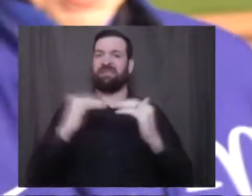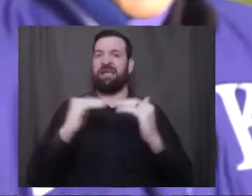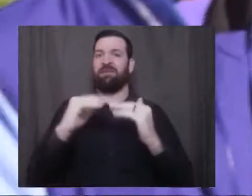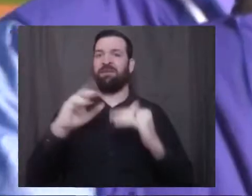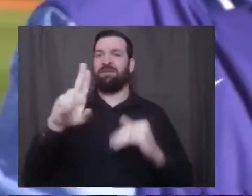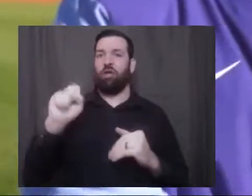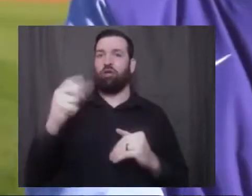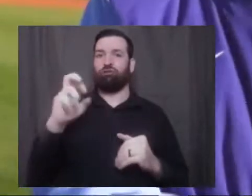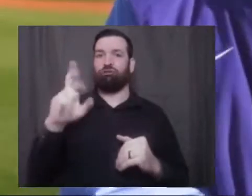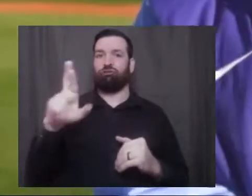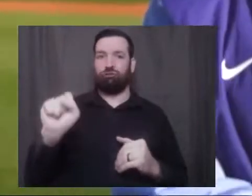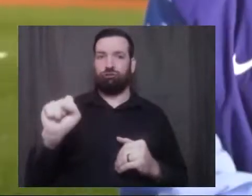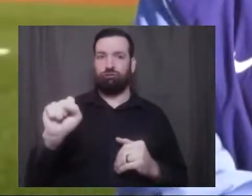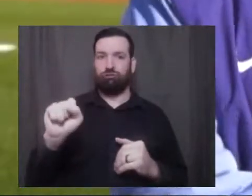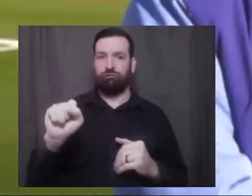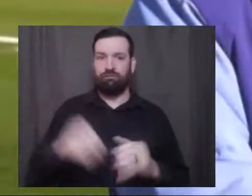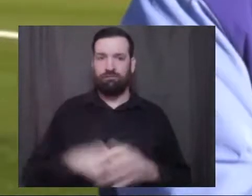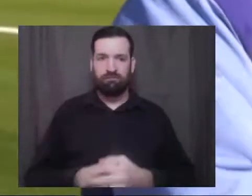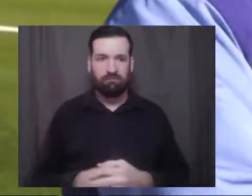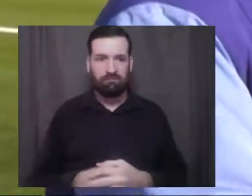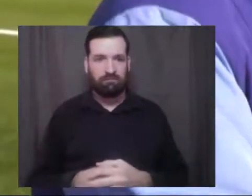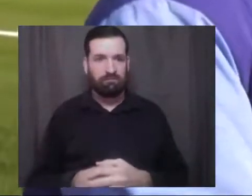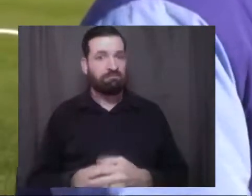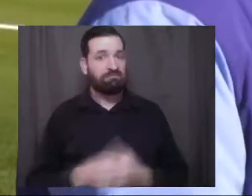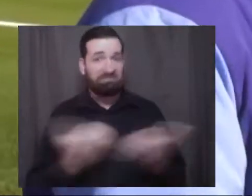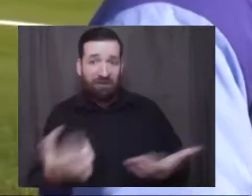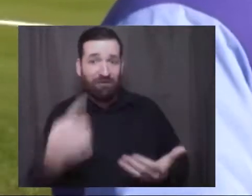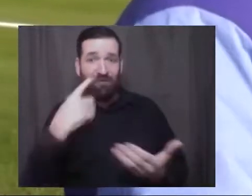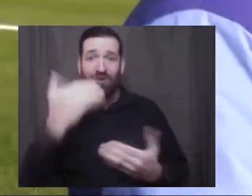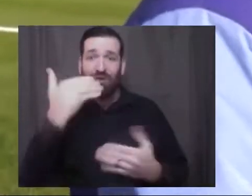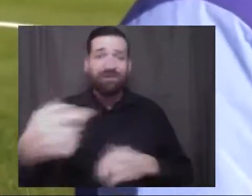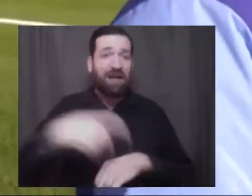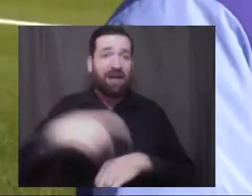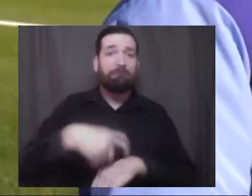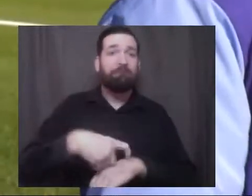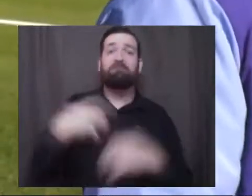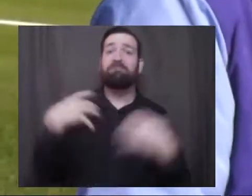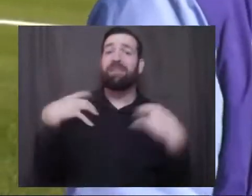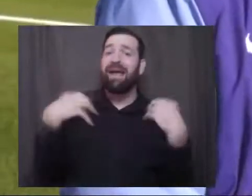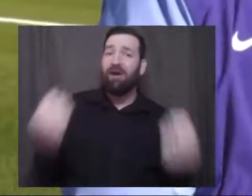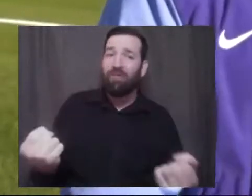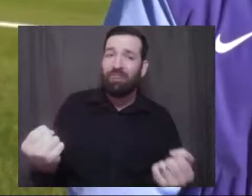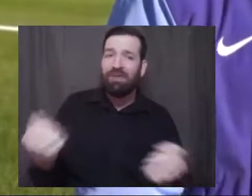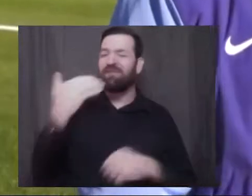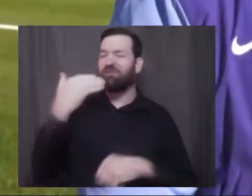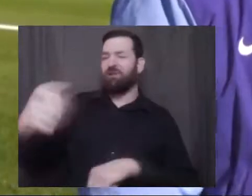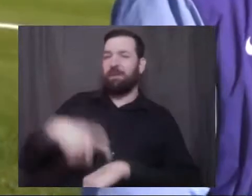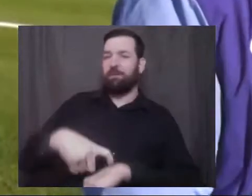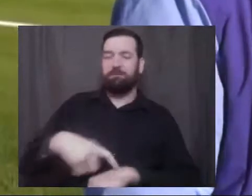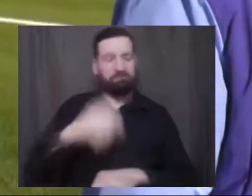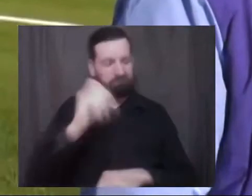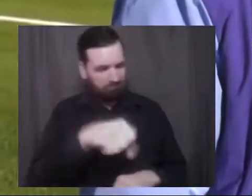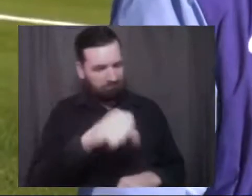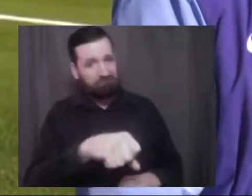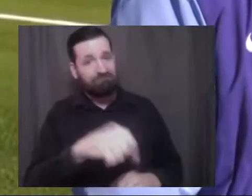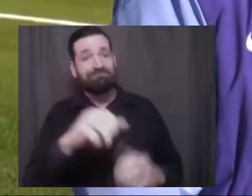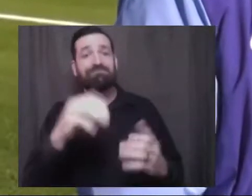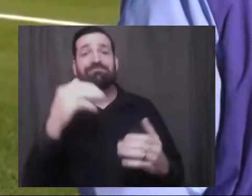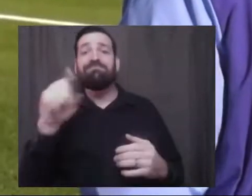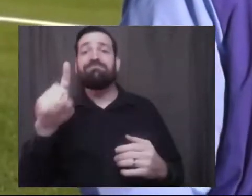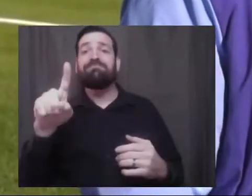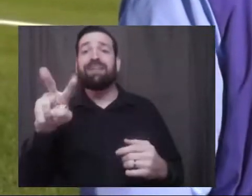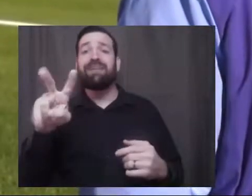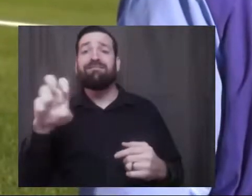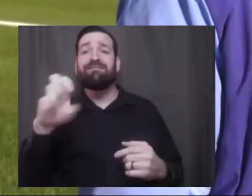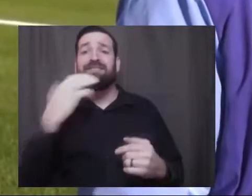help anybody just out here to have a good time. Make sure they stay healthy and have a good time and cheer on the. Experience. Absolutely, Dave. Thank you so much. Stick around if you